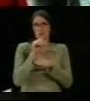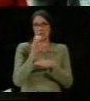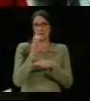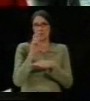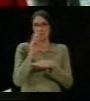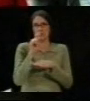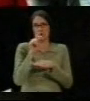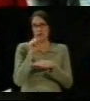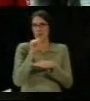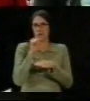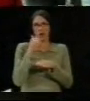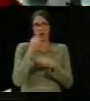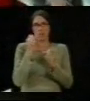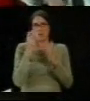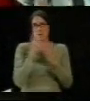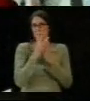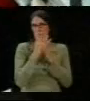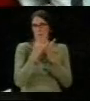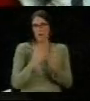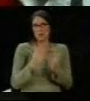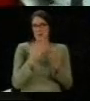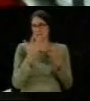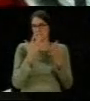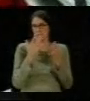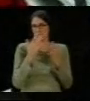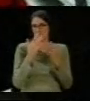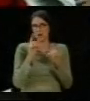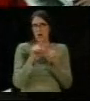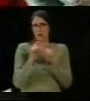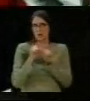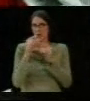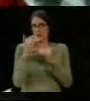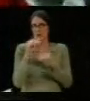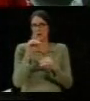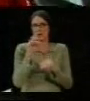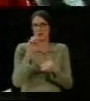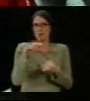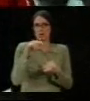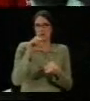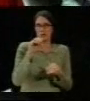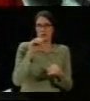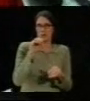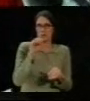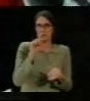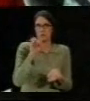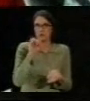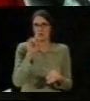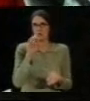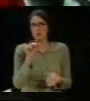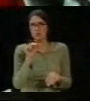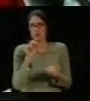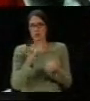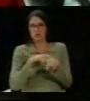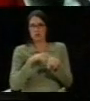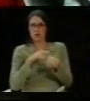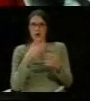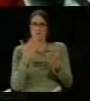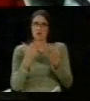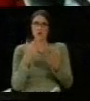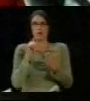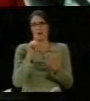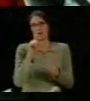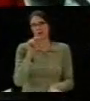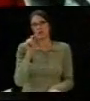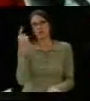minimum of witnesses and probably a minimum of deposition time. Conceivably,